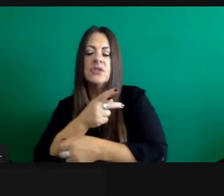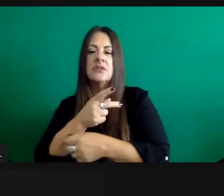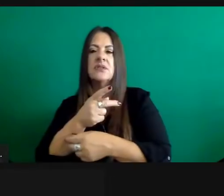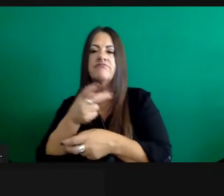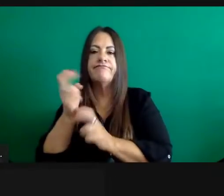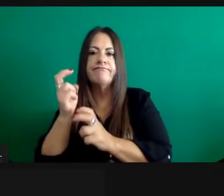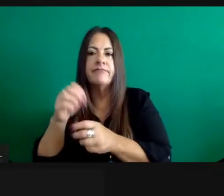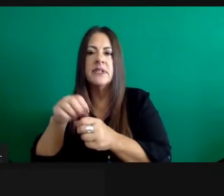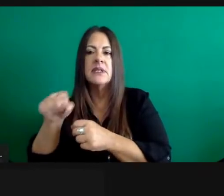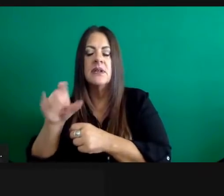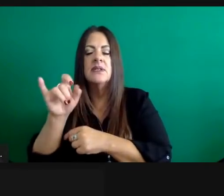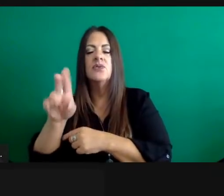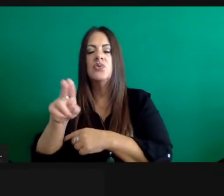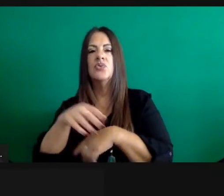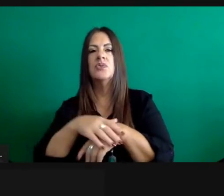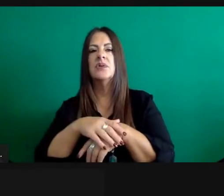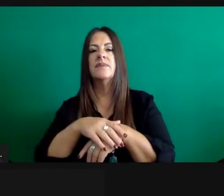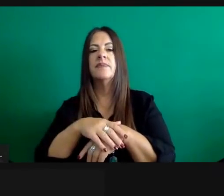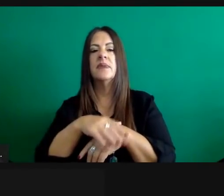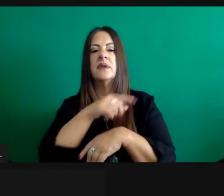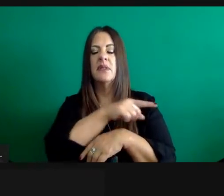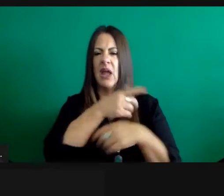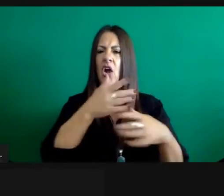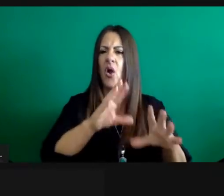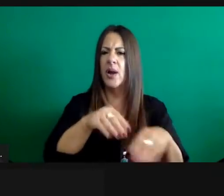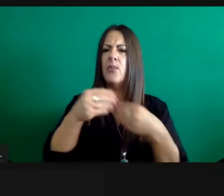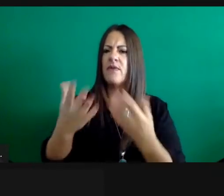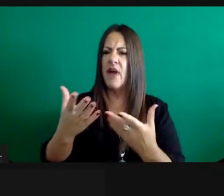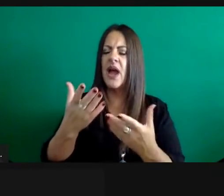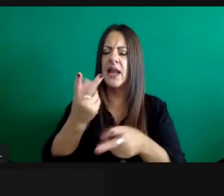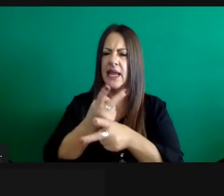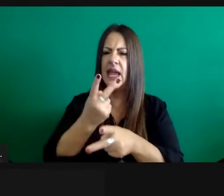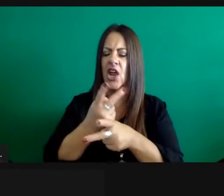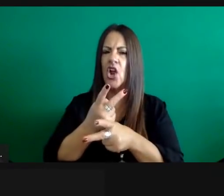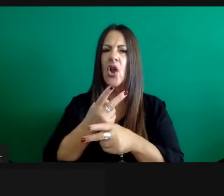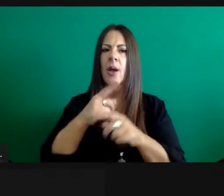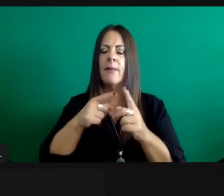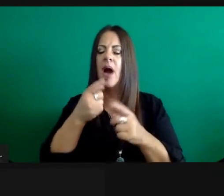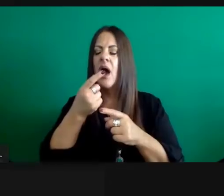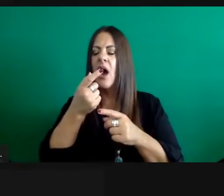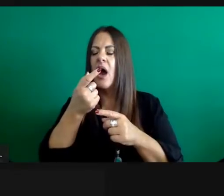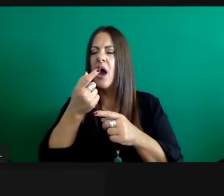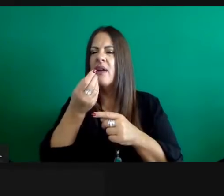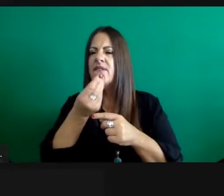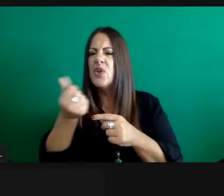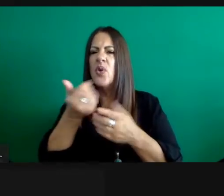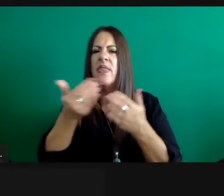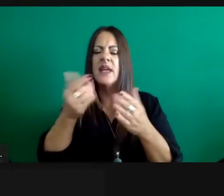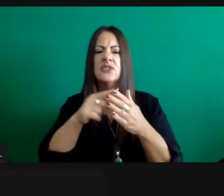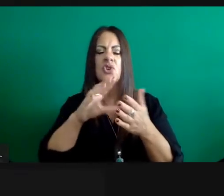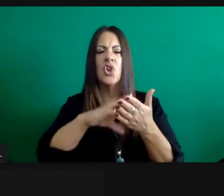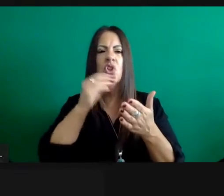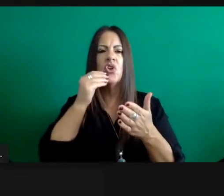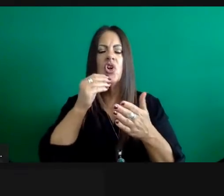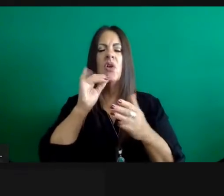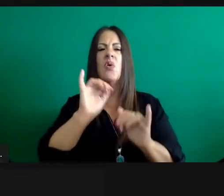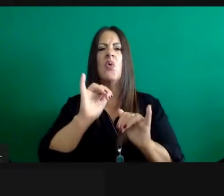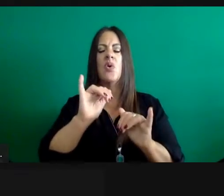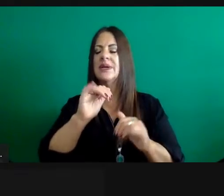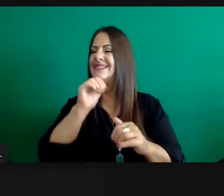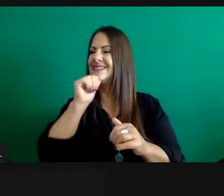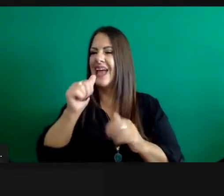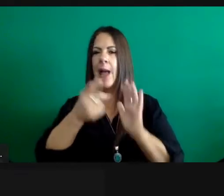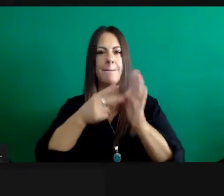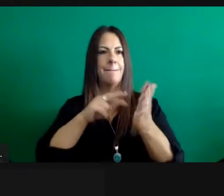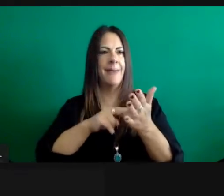thinking that goes into providing care in an intensive care setting. It is not meant to create a cadre of